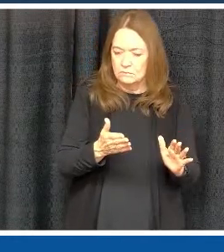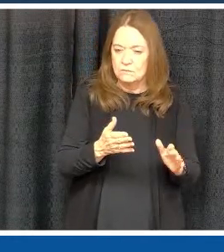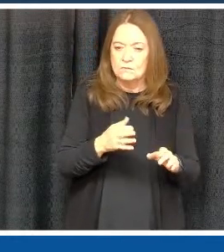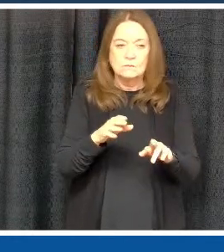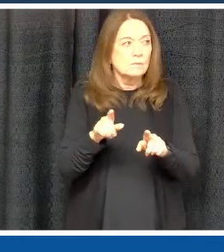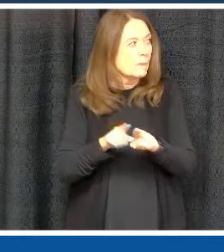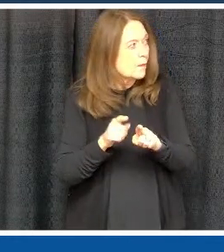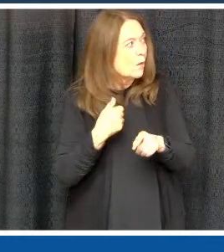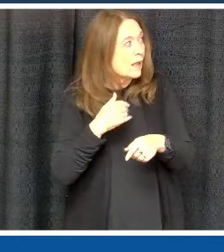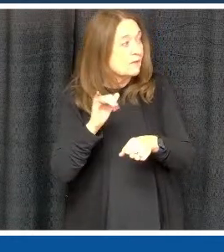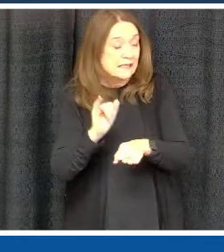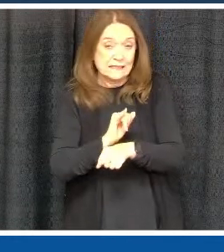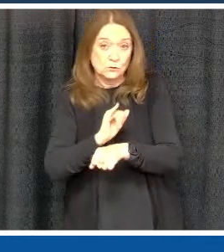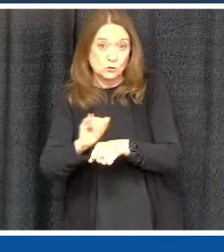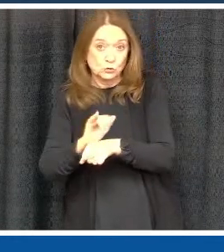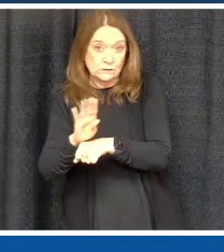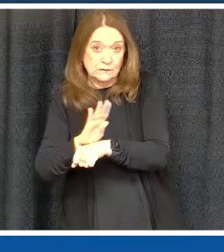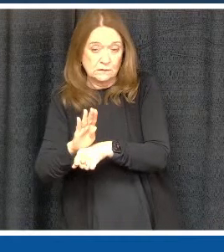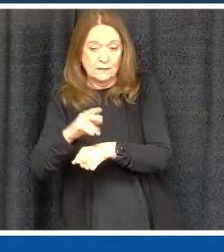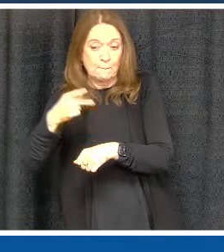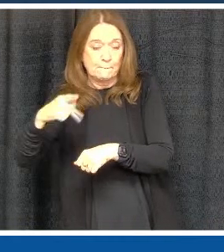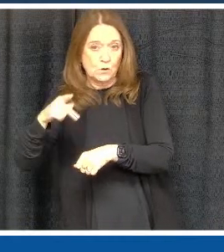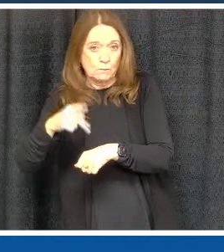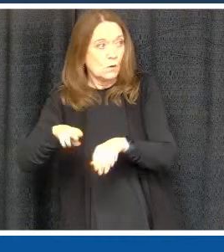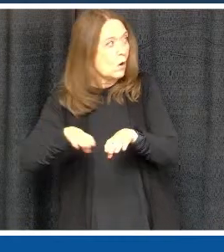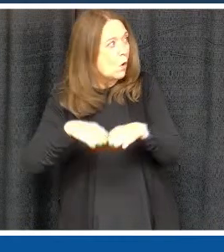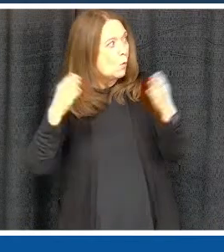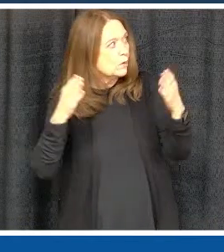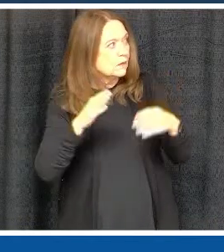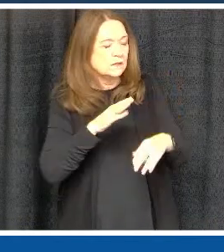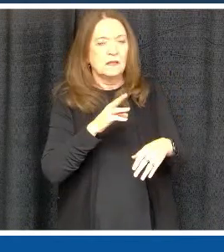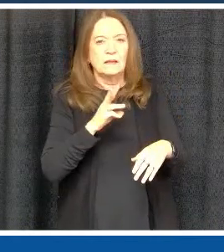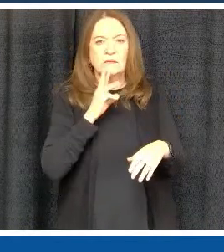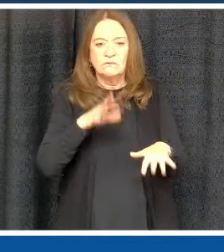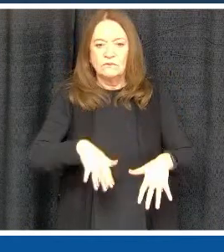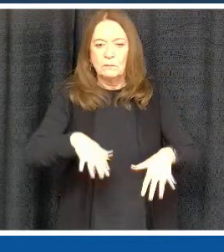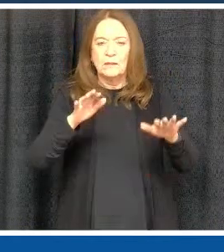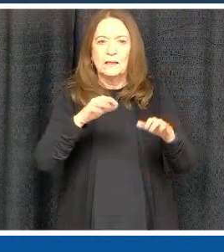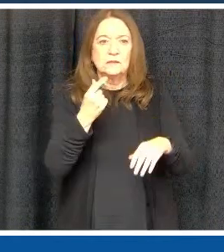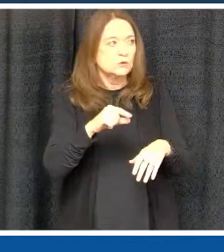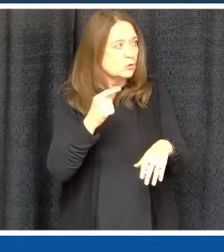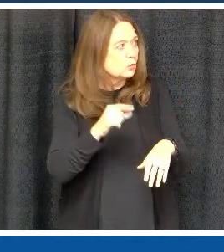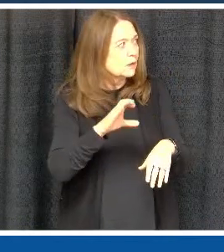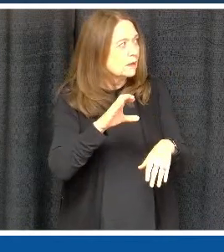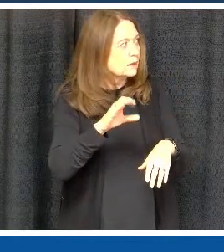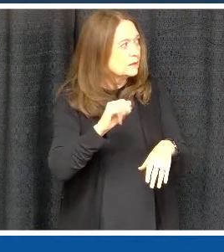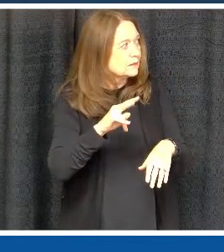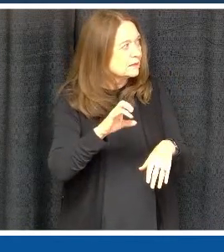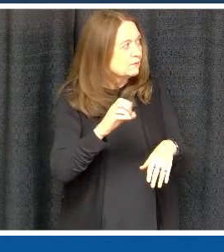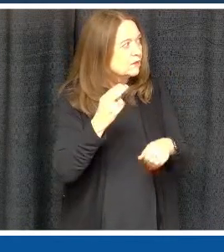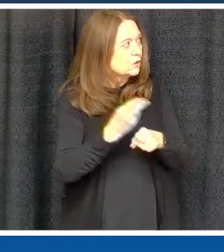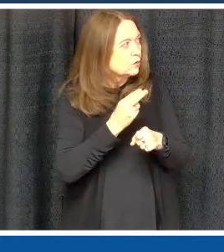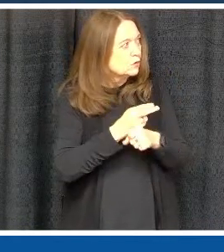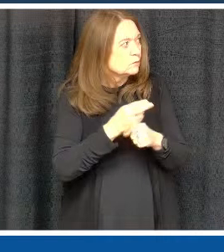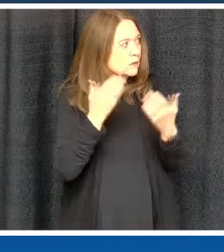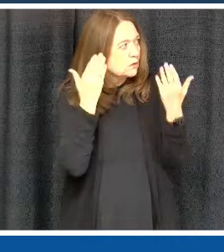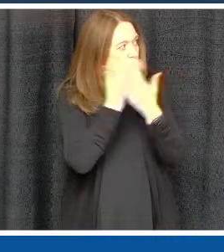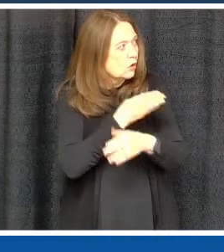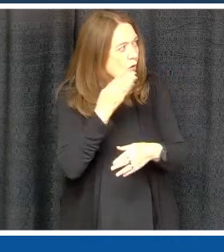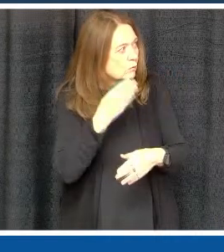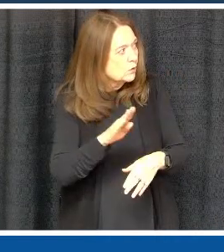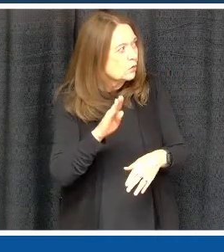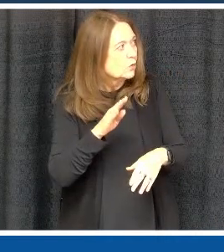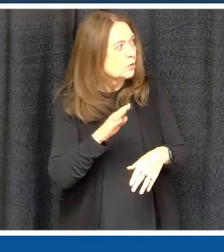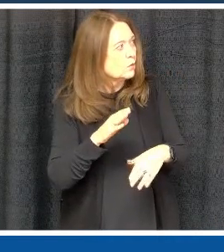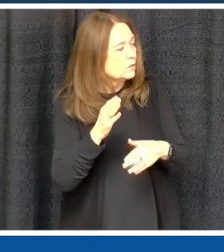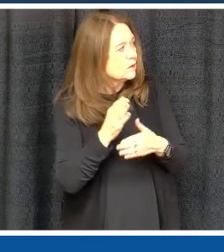in purple, open spaces or floodplains in green. Civic uses will be in dark blue. Light blue will be